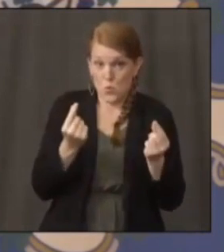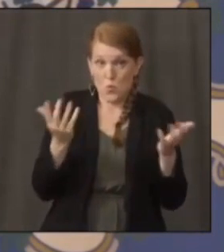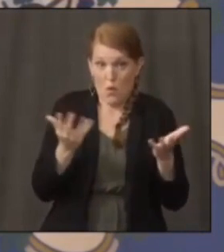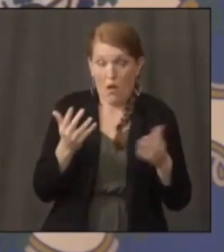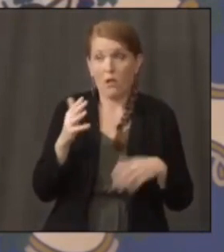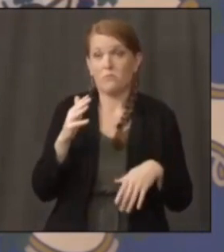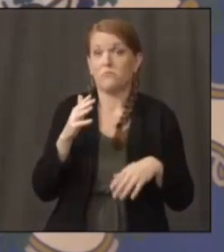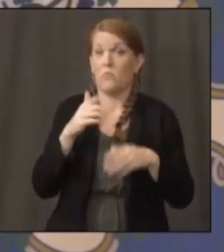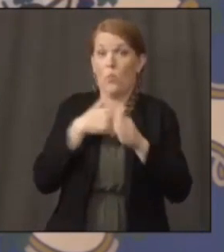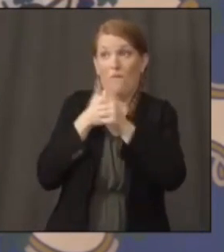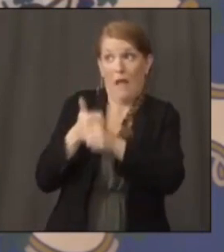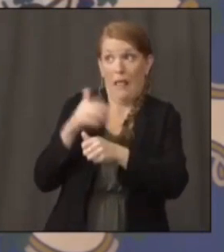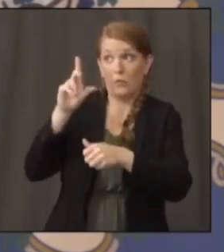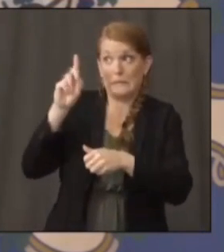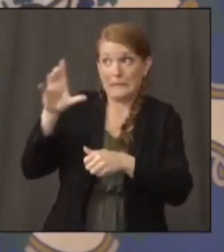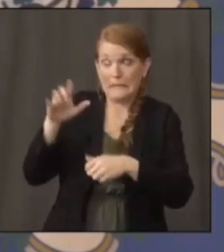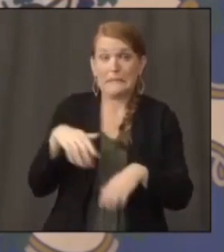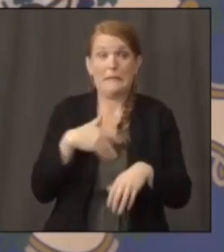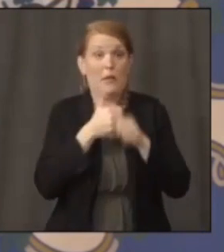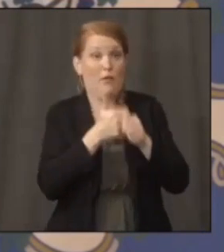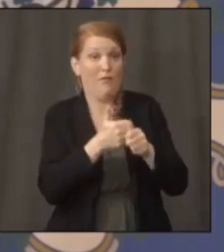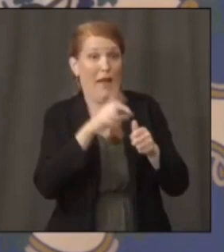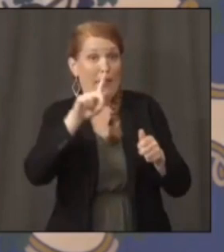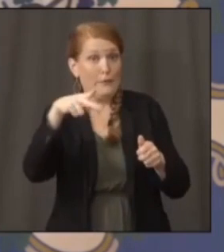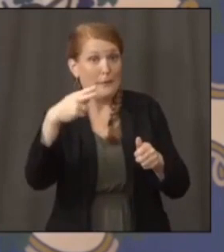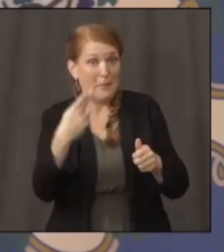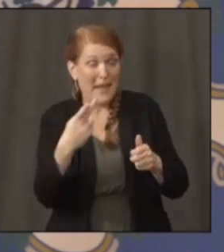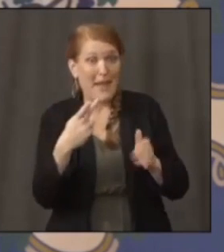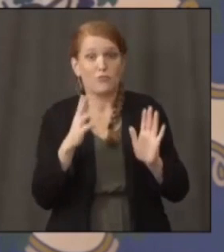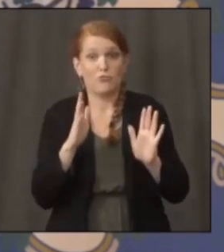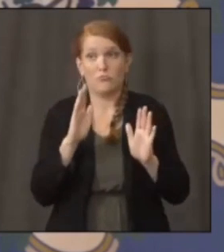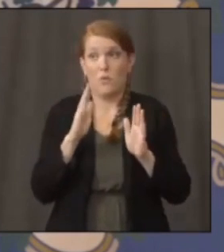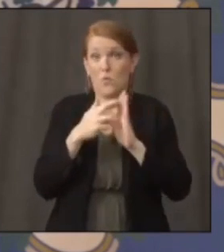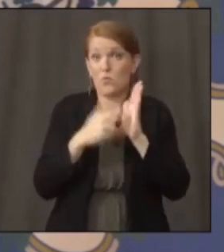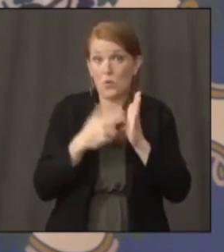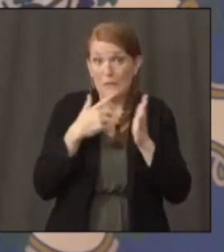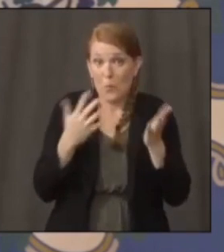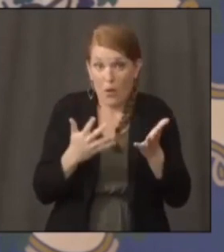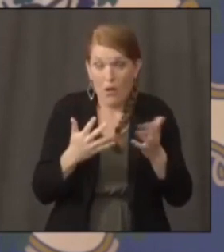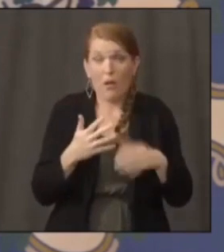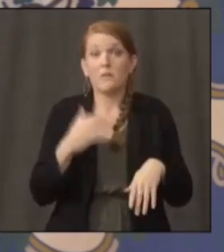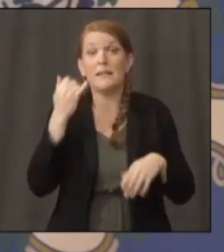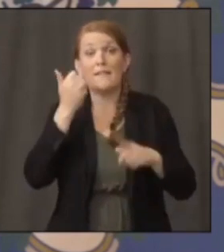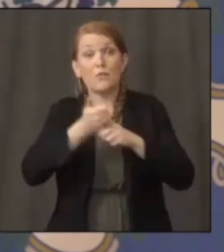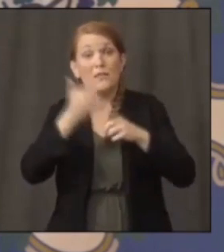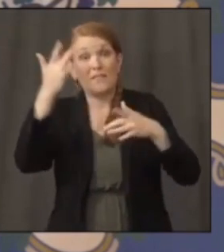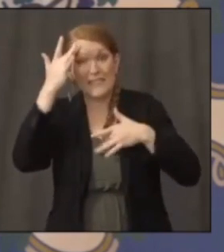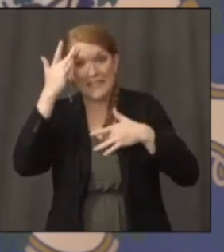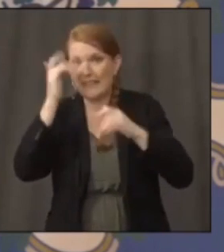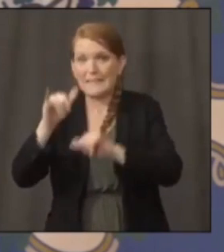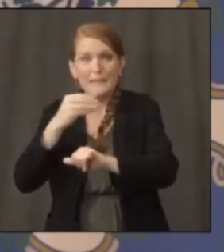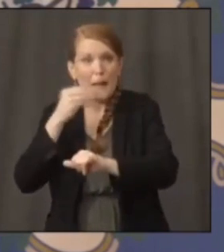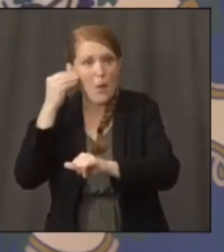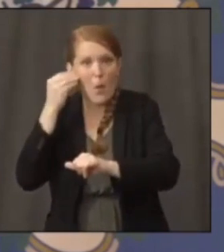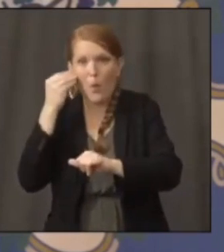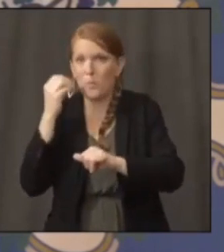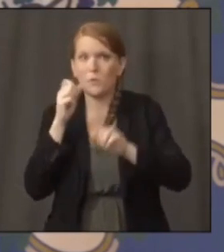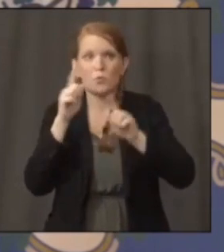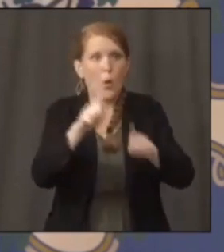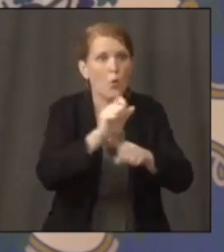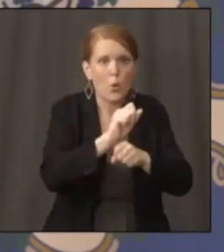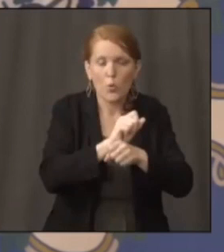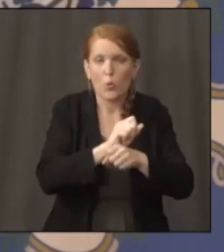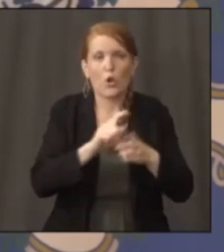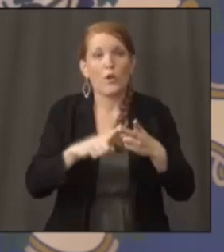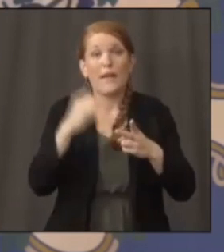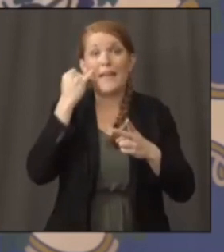Health guidance. If you're sick, stay home. Do not show up at work. If you have a pre-existing condition, stay home. Do